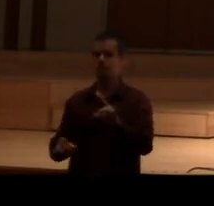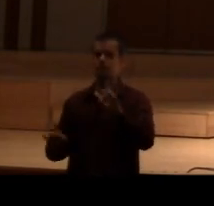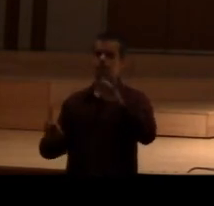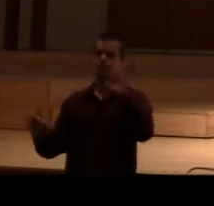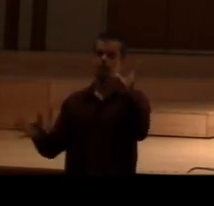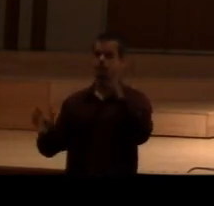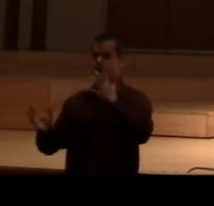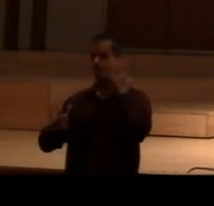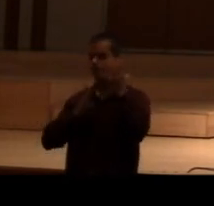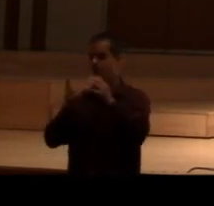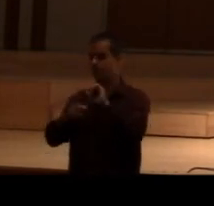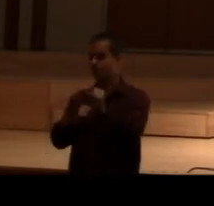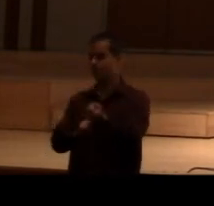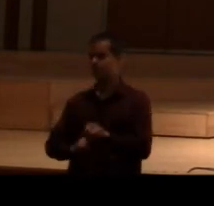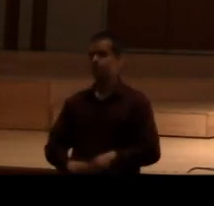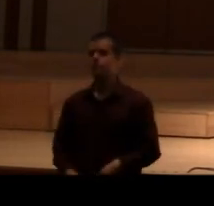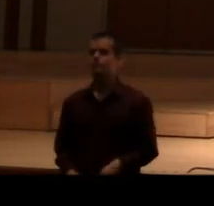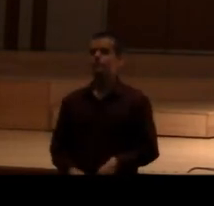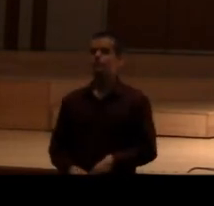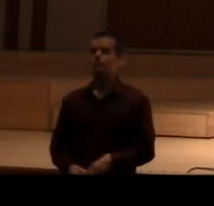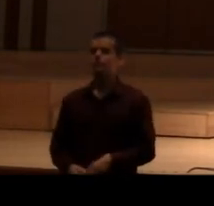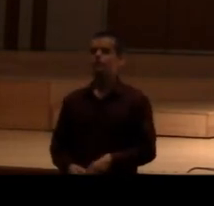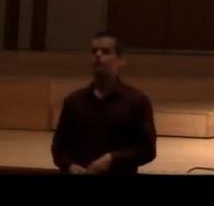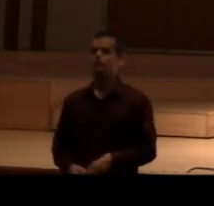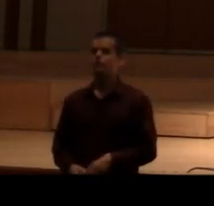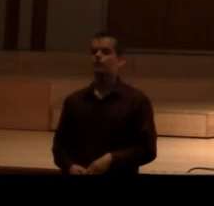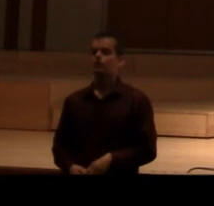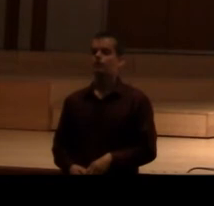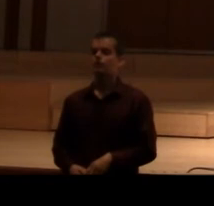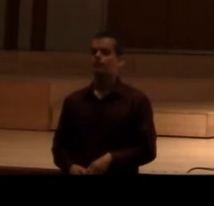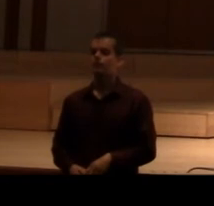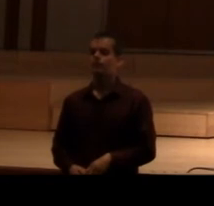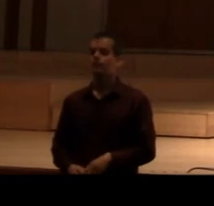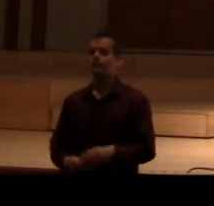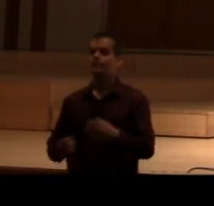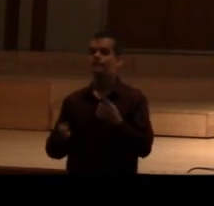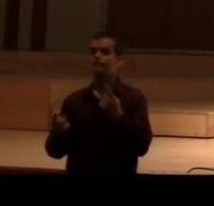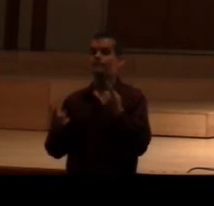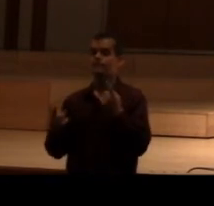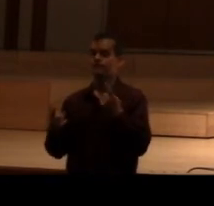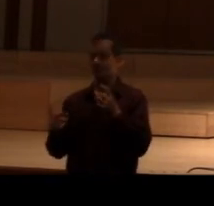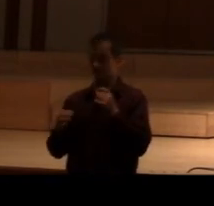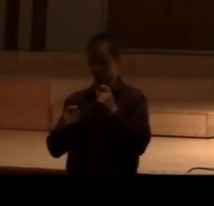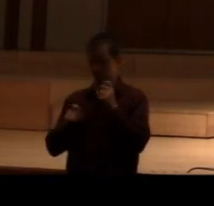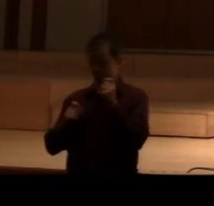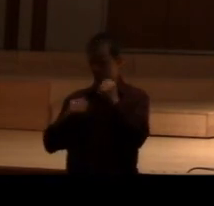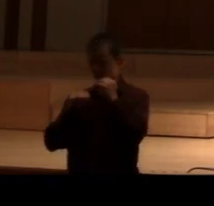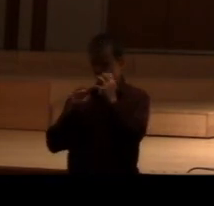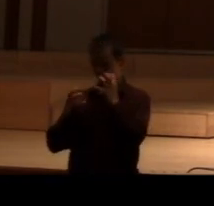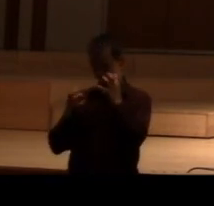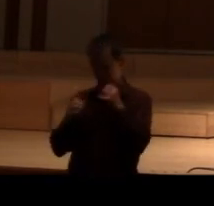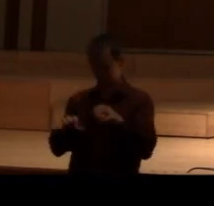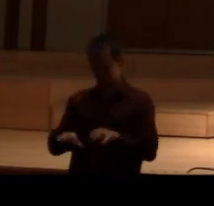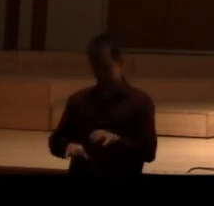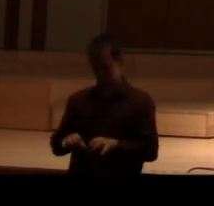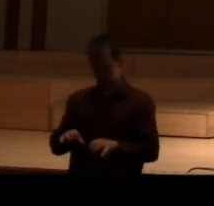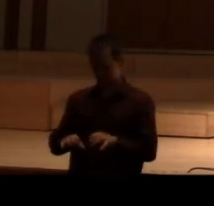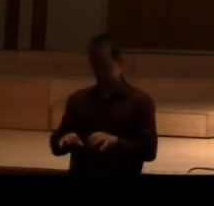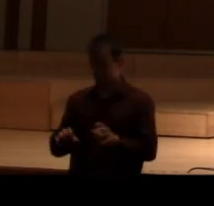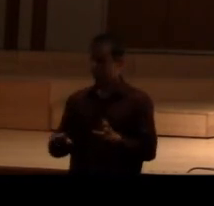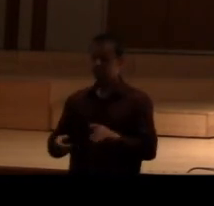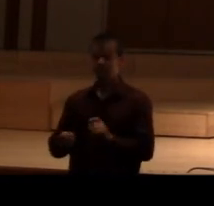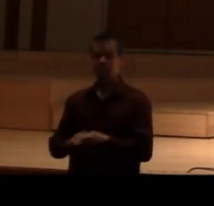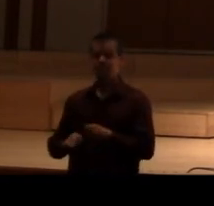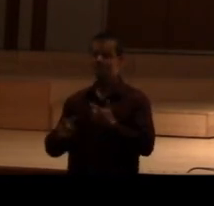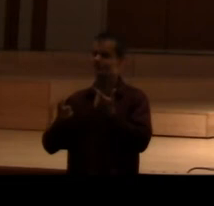humiliation. Finally, I let that grimace turn into a laugh, because quite honestly, not being able to spell beautiful properly